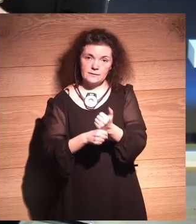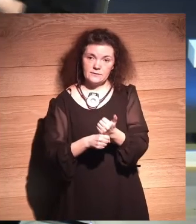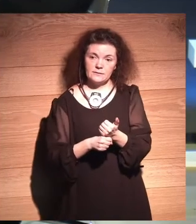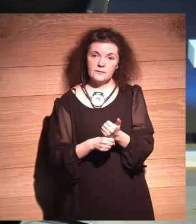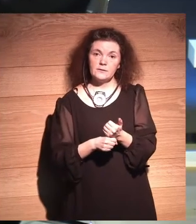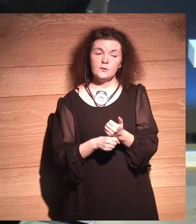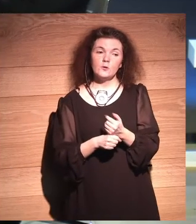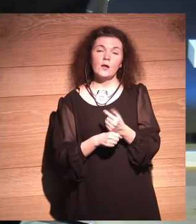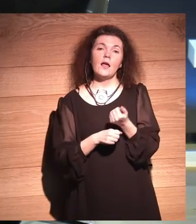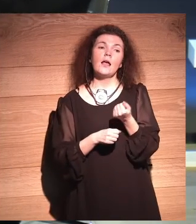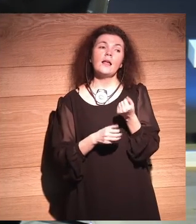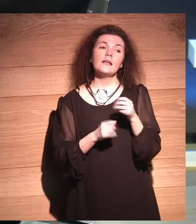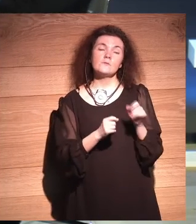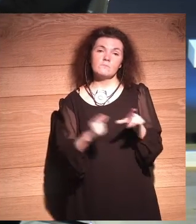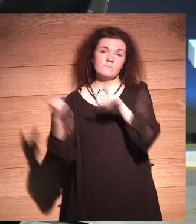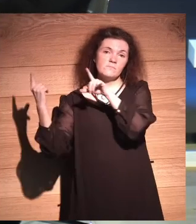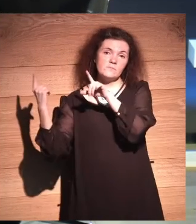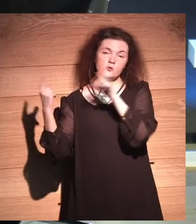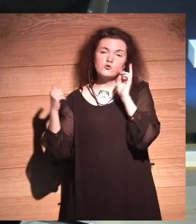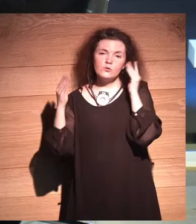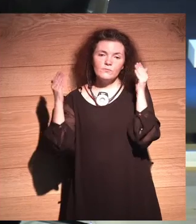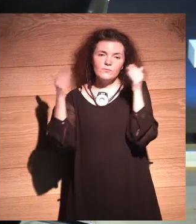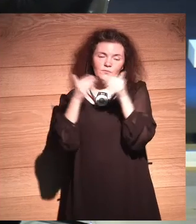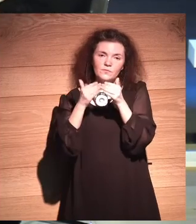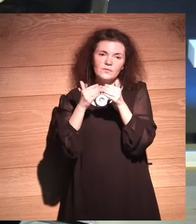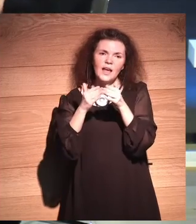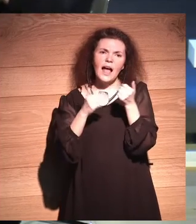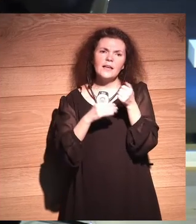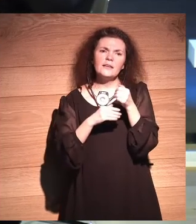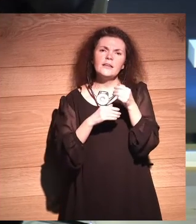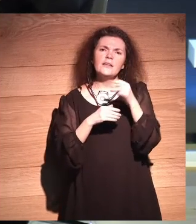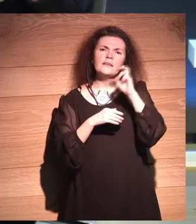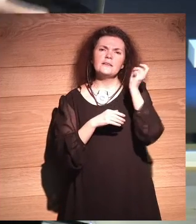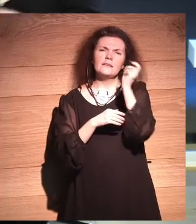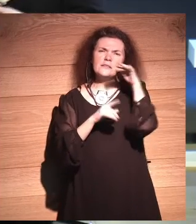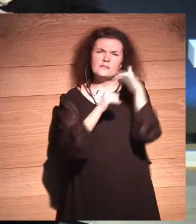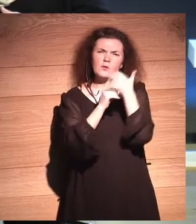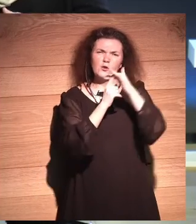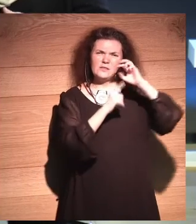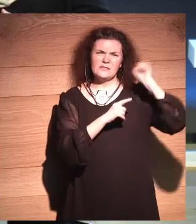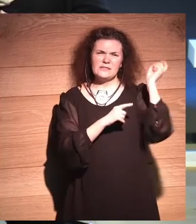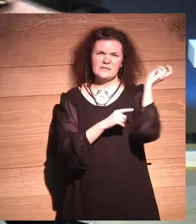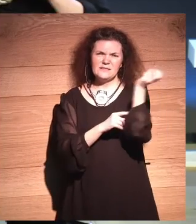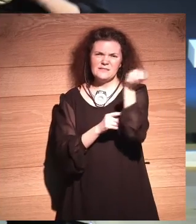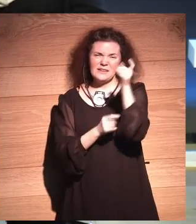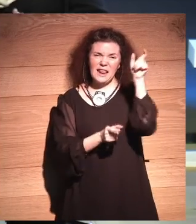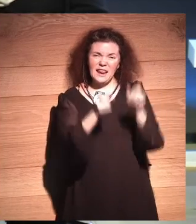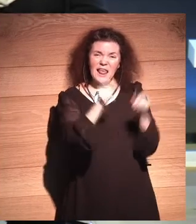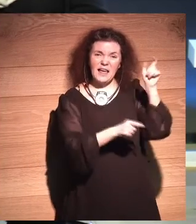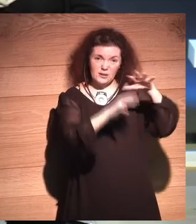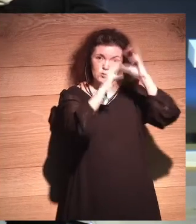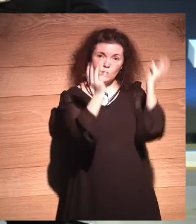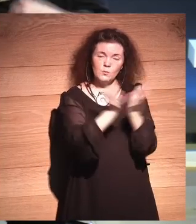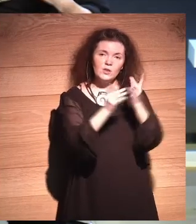examples. They're up there online. I've put them up online for you. There are 100 cases of people actually trying things. Not all